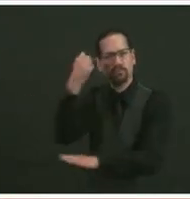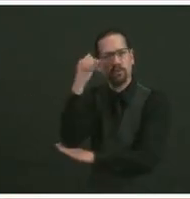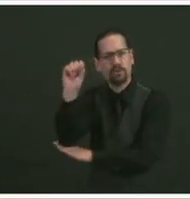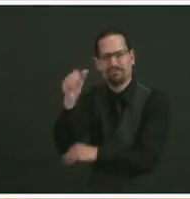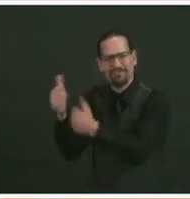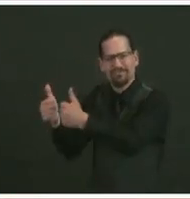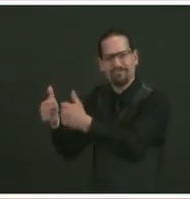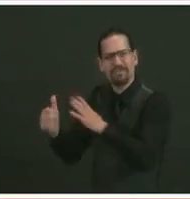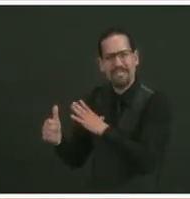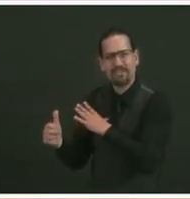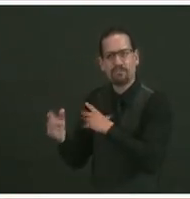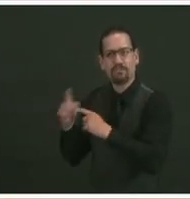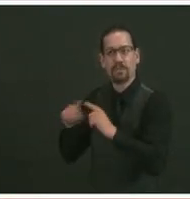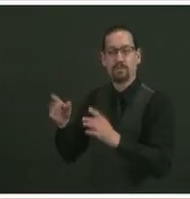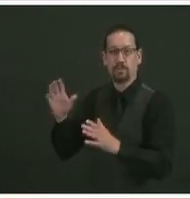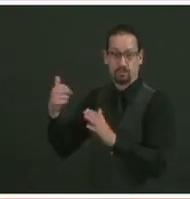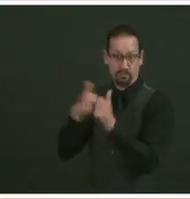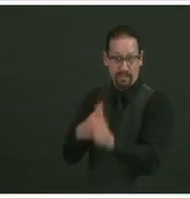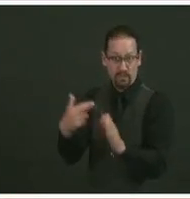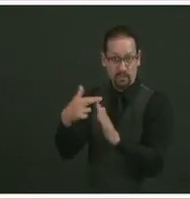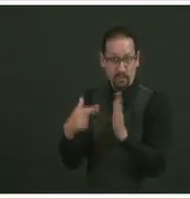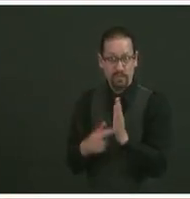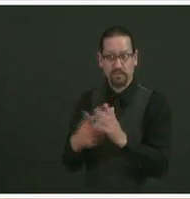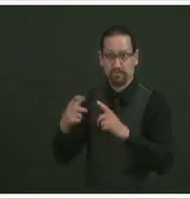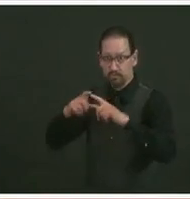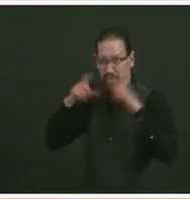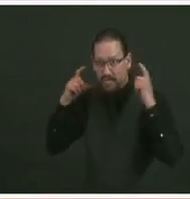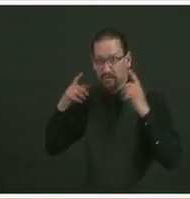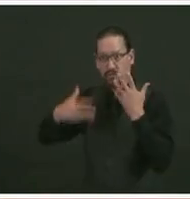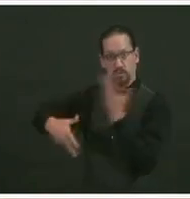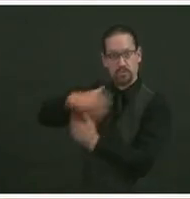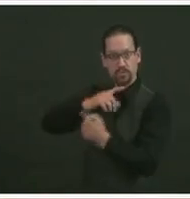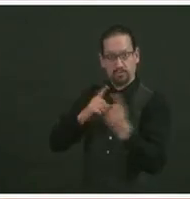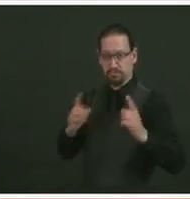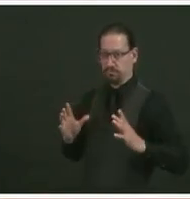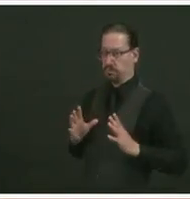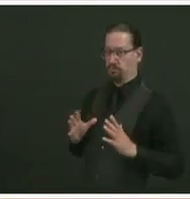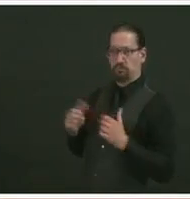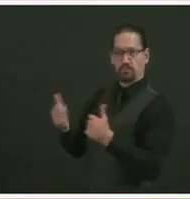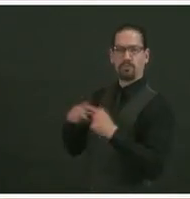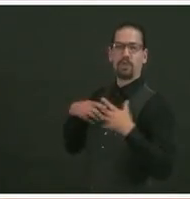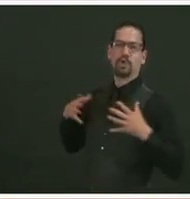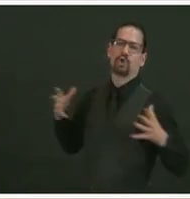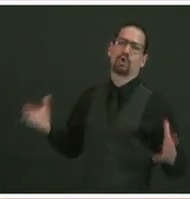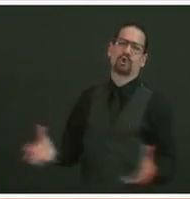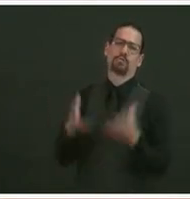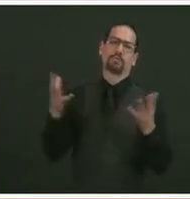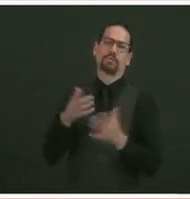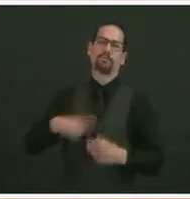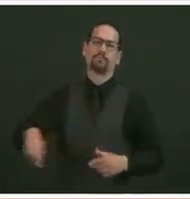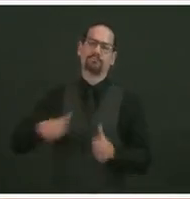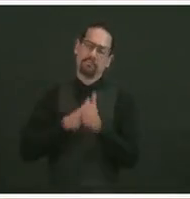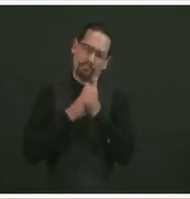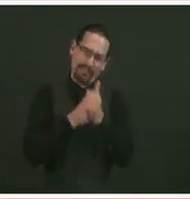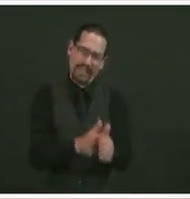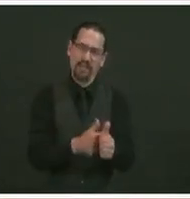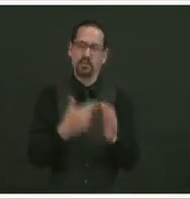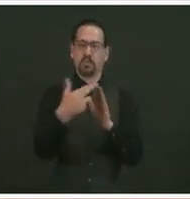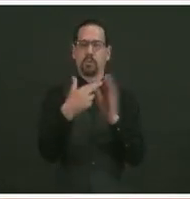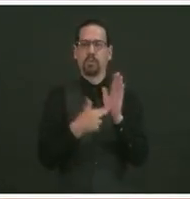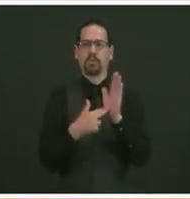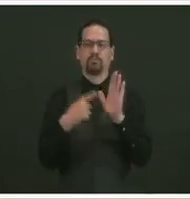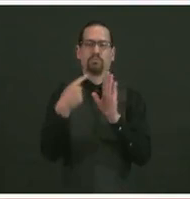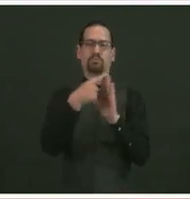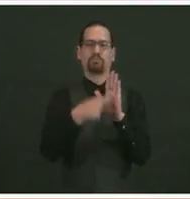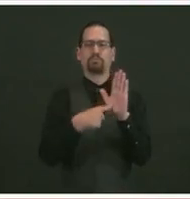from day one in this is to encourage voluntary compliance. So there's been protests throughout this.